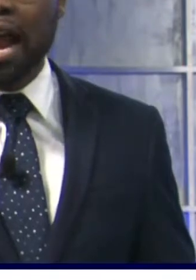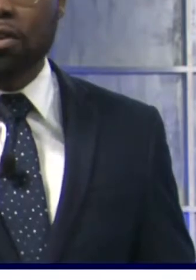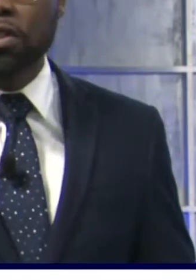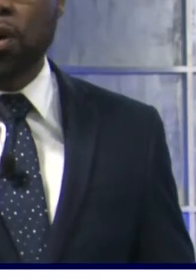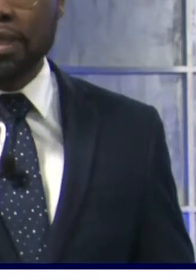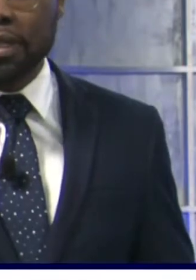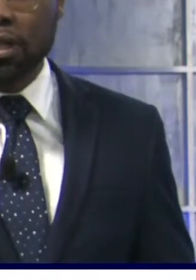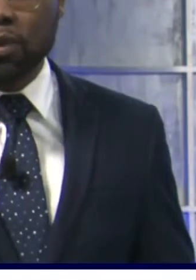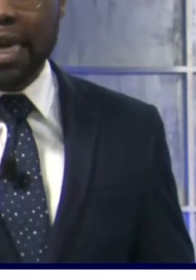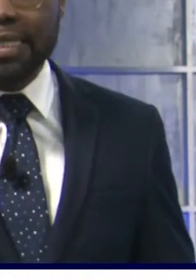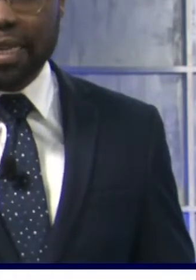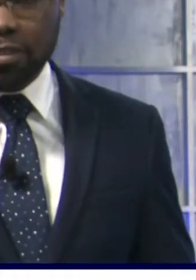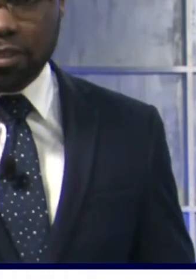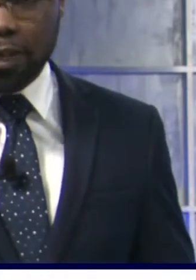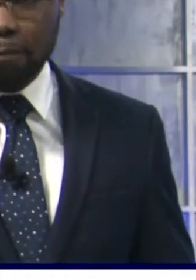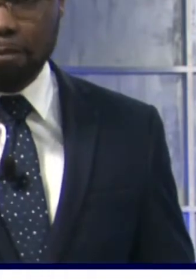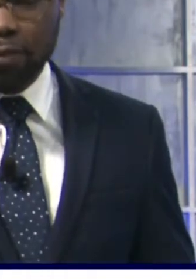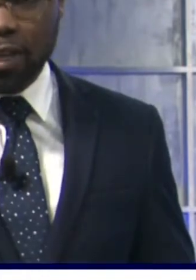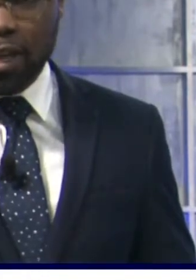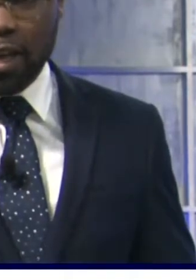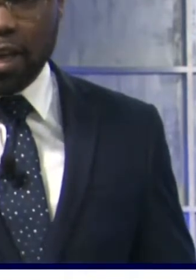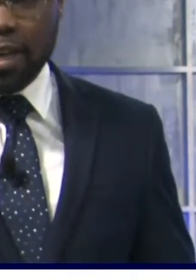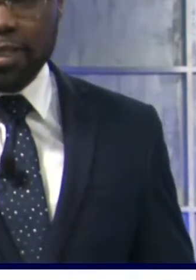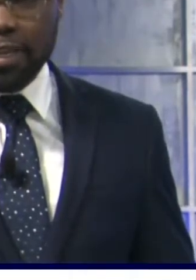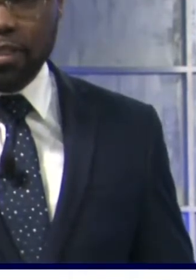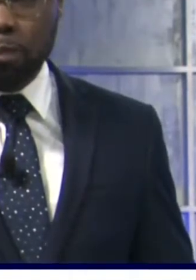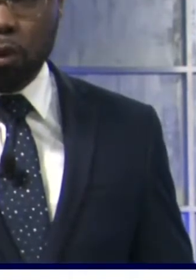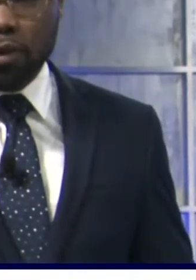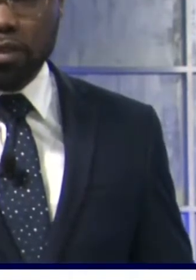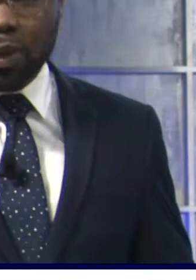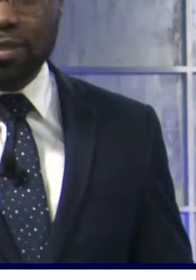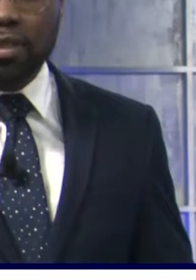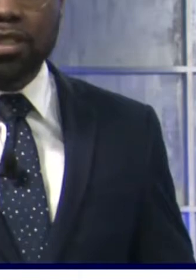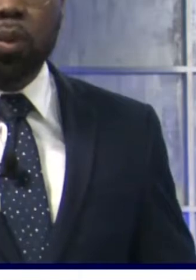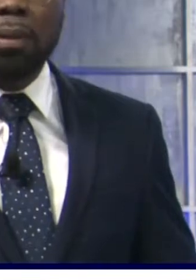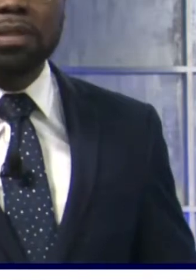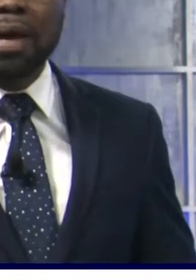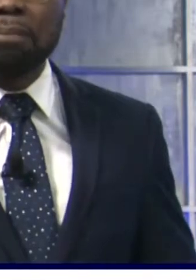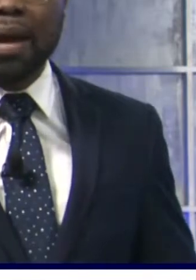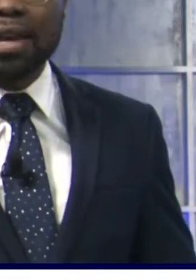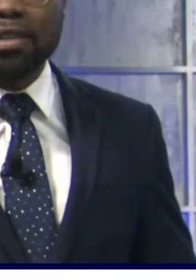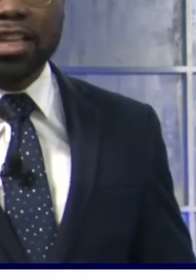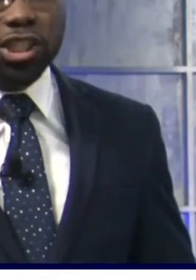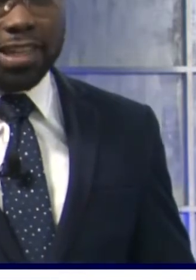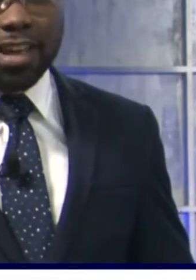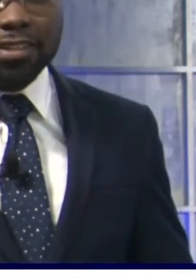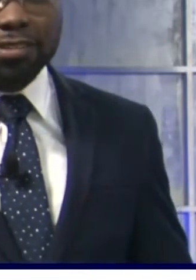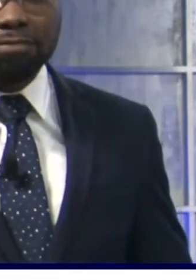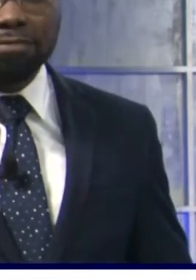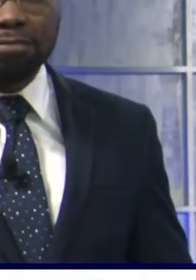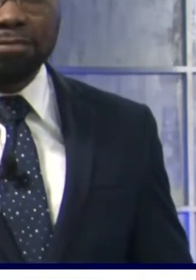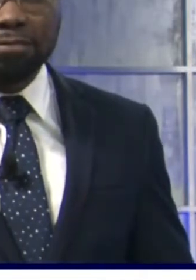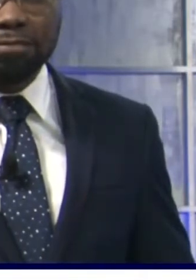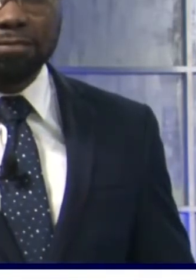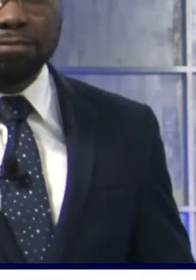founder Harold HOYTE, who died yesterday. And in sports, West Indies whipped by Bangladesh again.